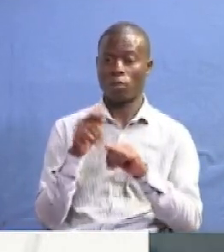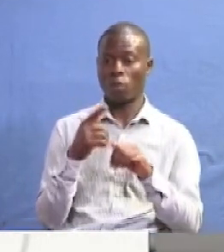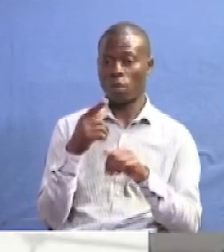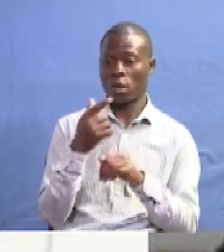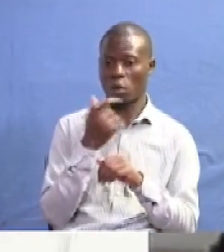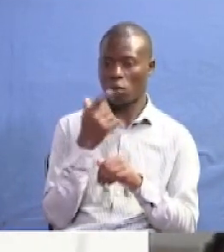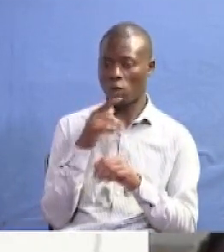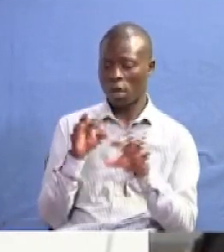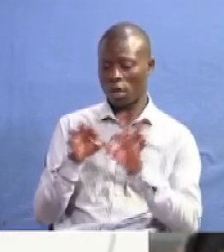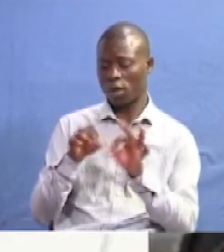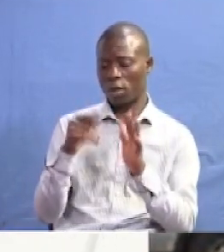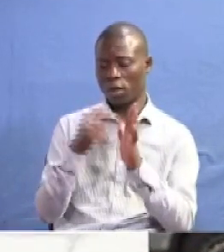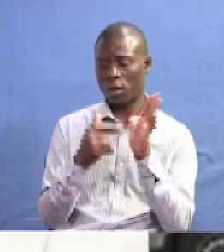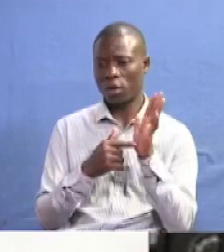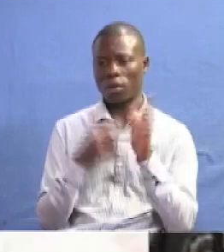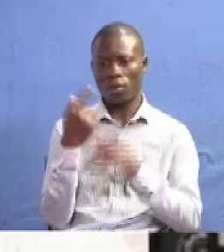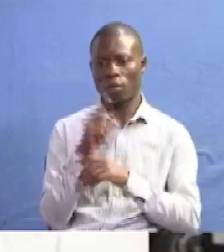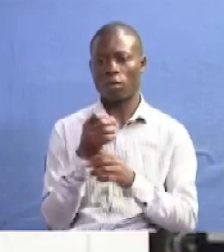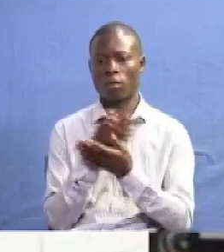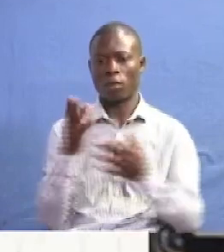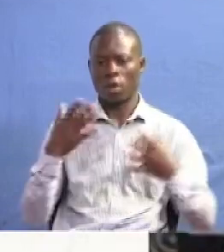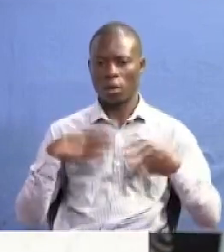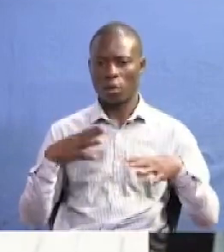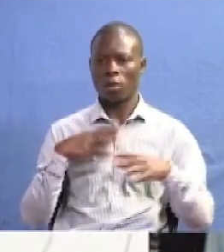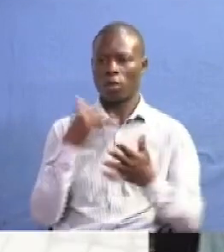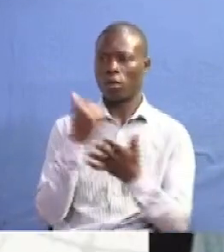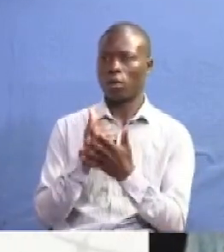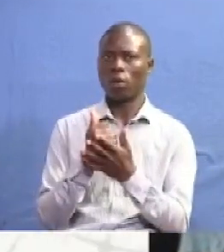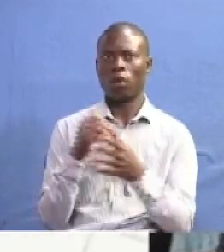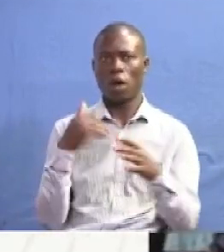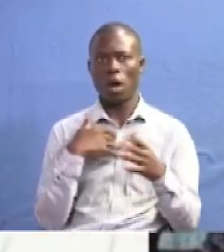the DCI reassured Kenyans of its commitment to